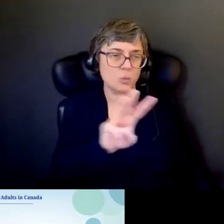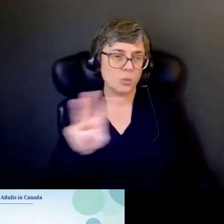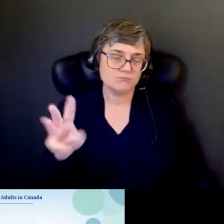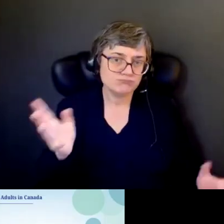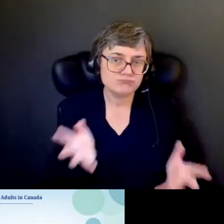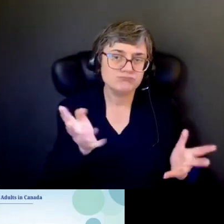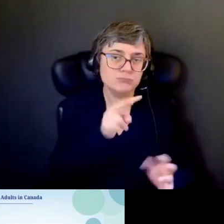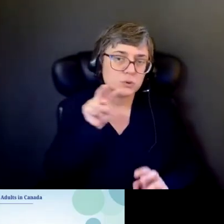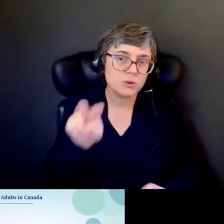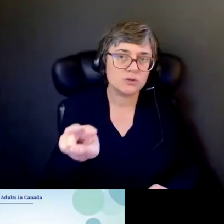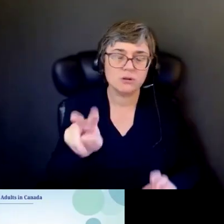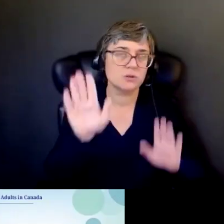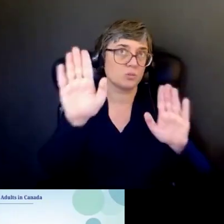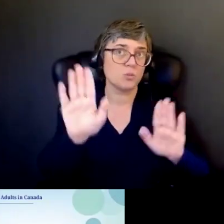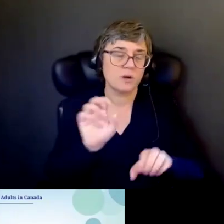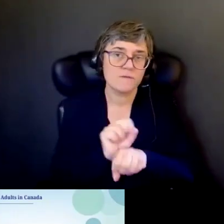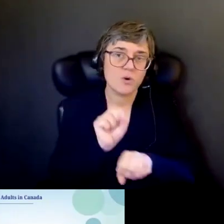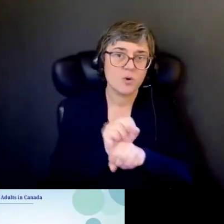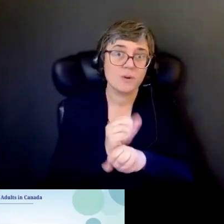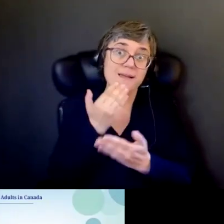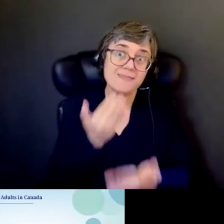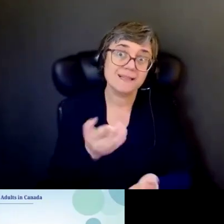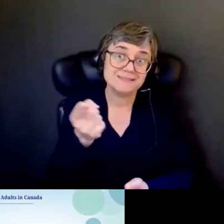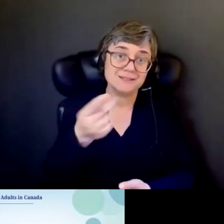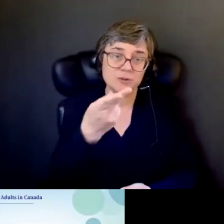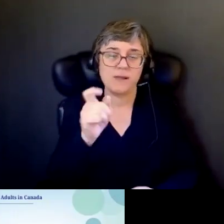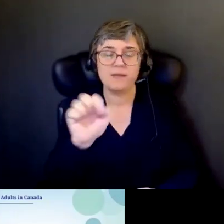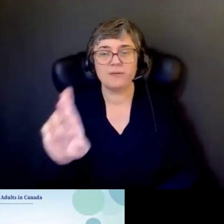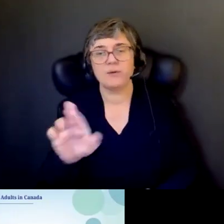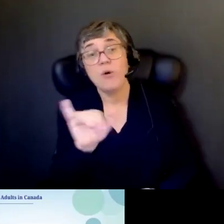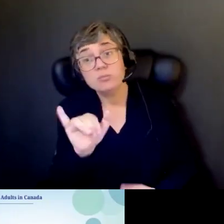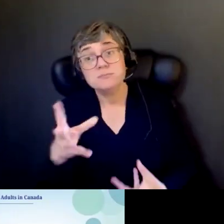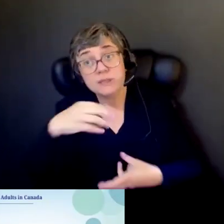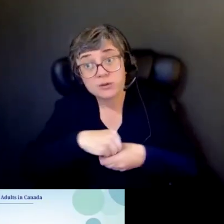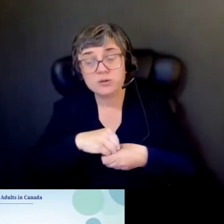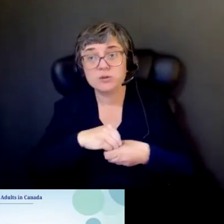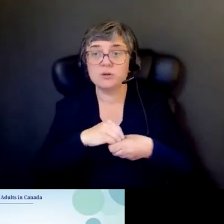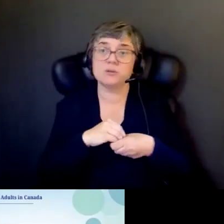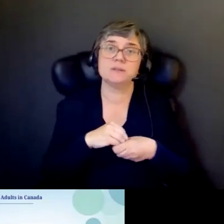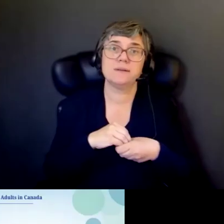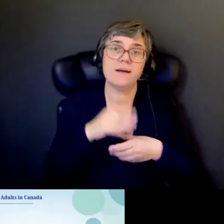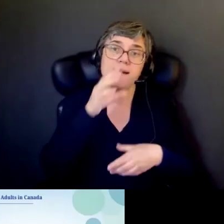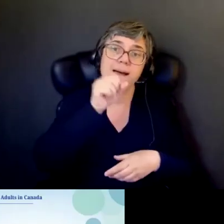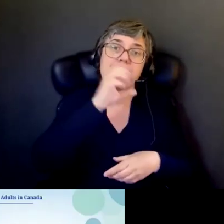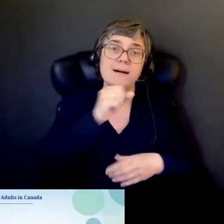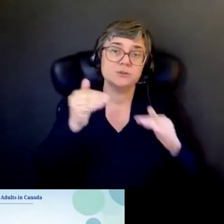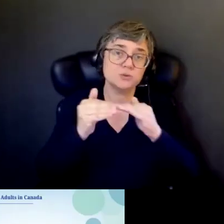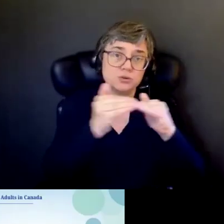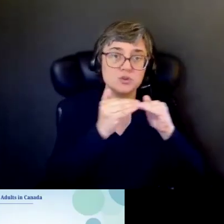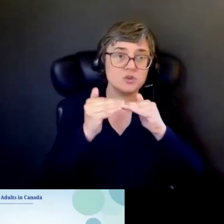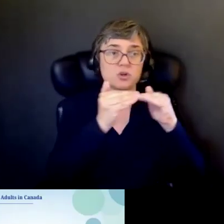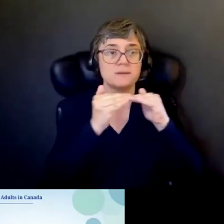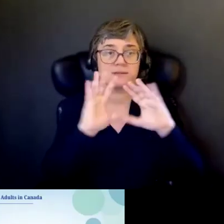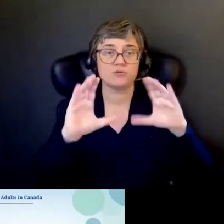work taking place thanks to Heather, including the Elder Justice Coalition that has been really focused on